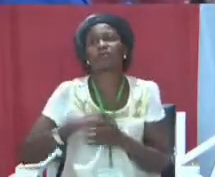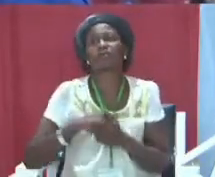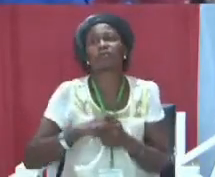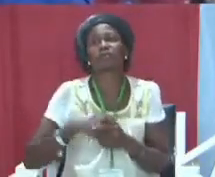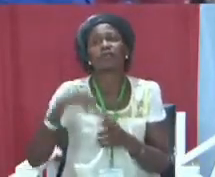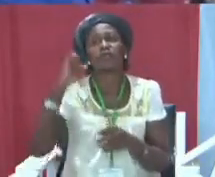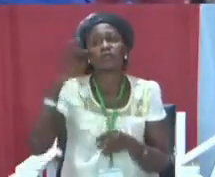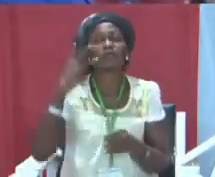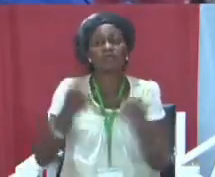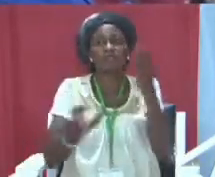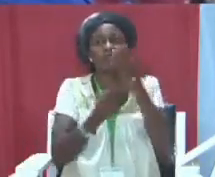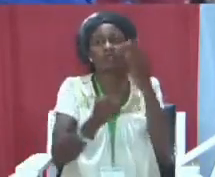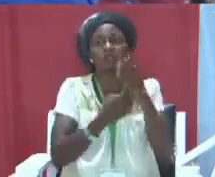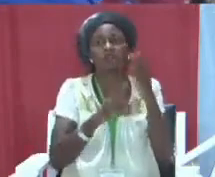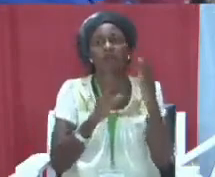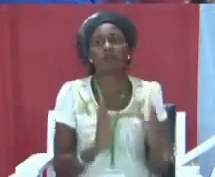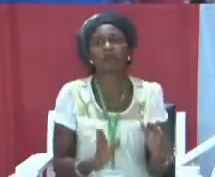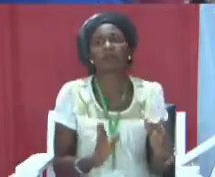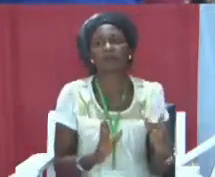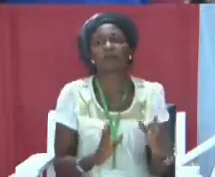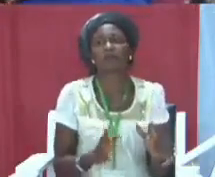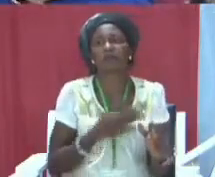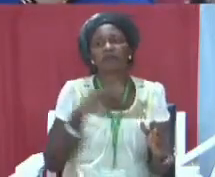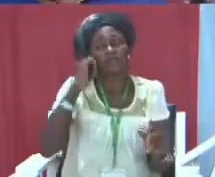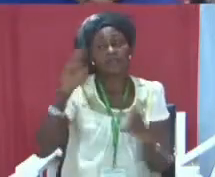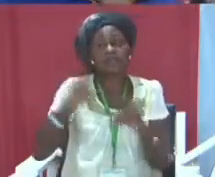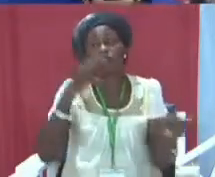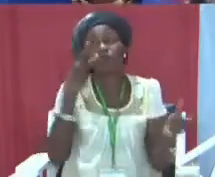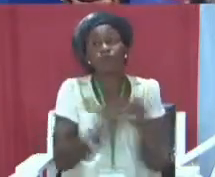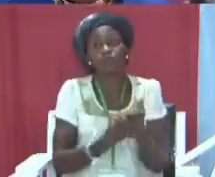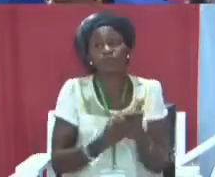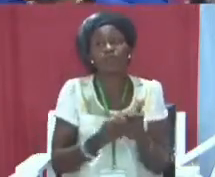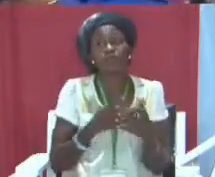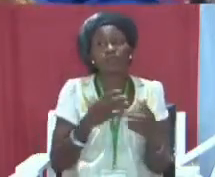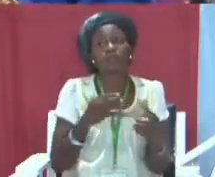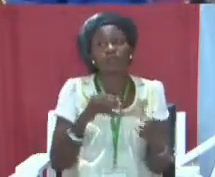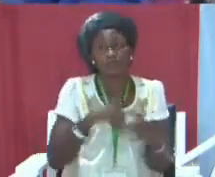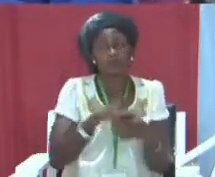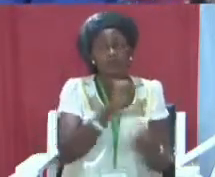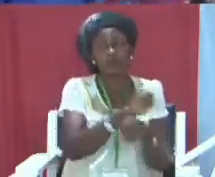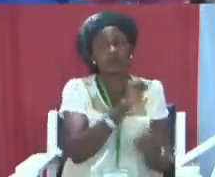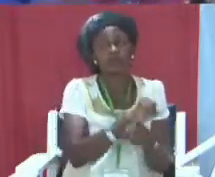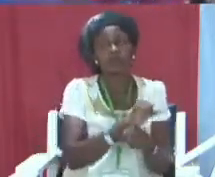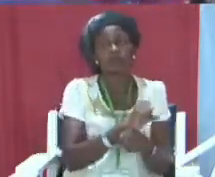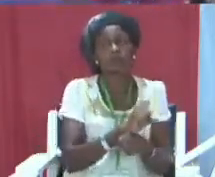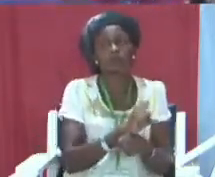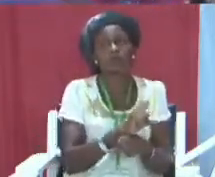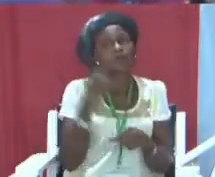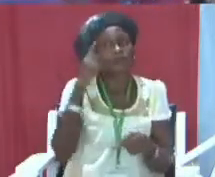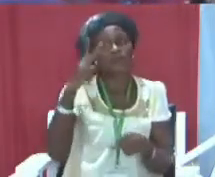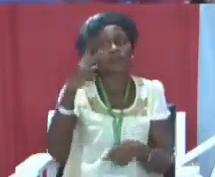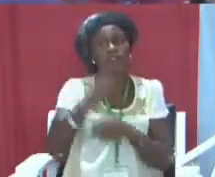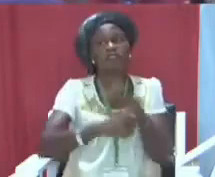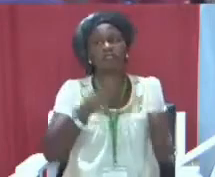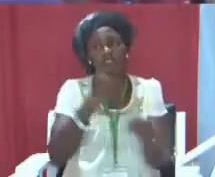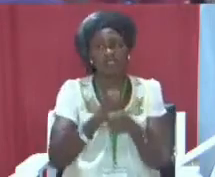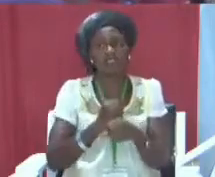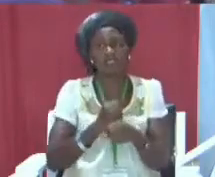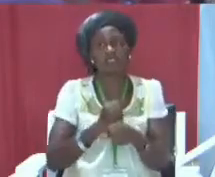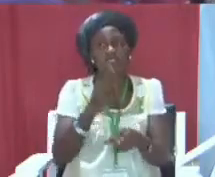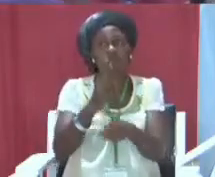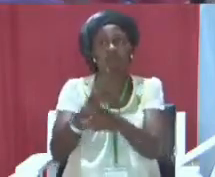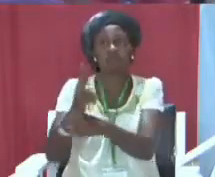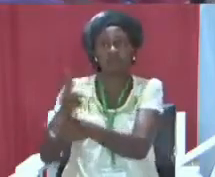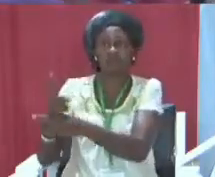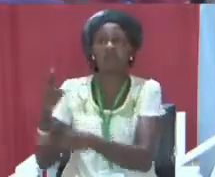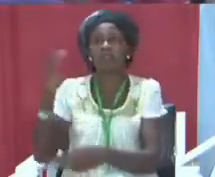He was a banker, and he did very well and excelled in his work. For 3 years consecutively,